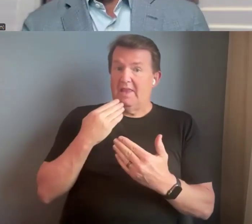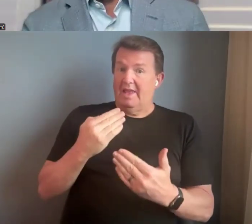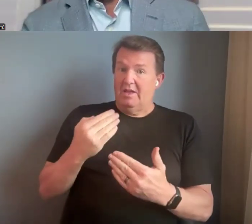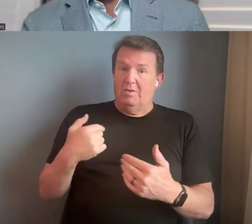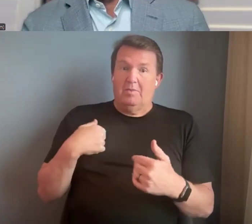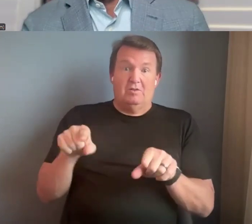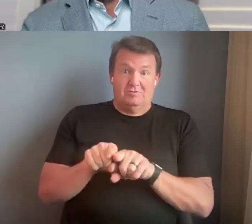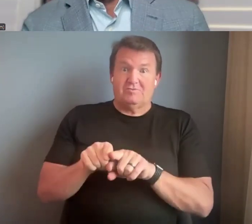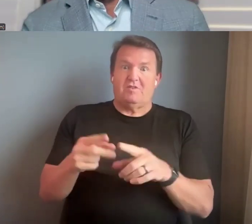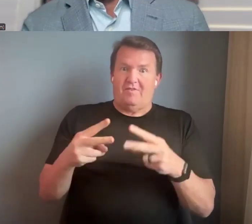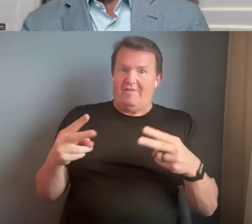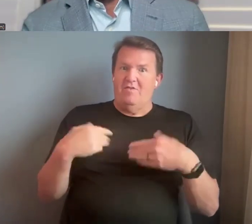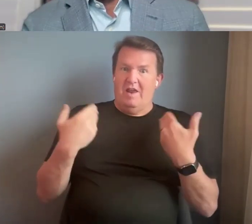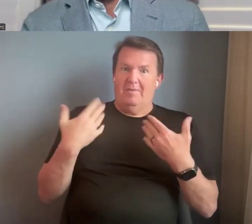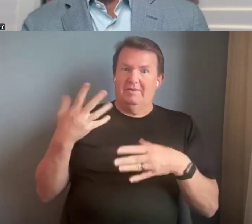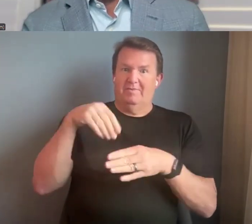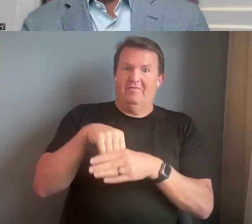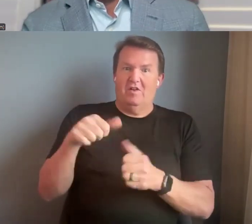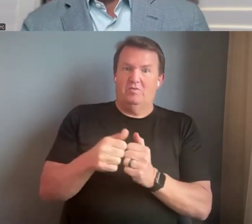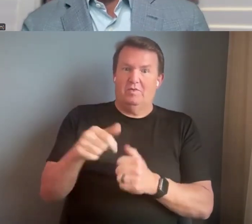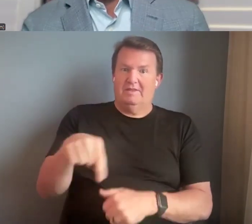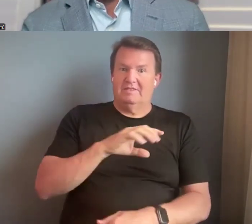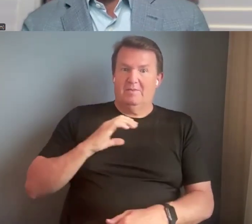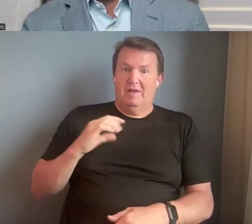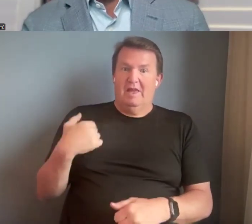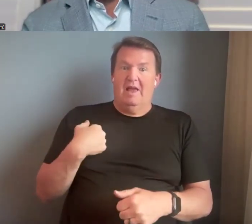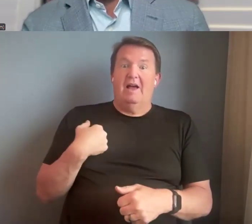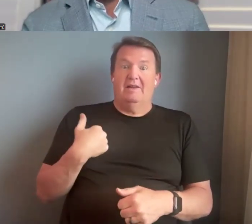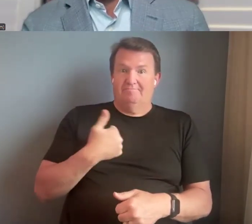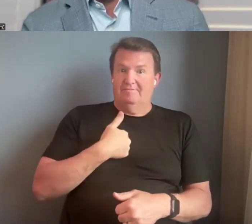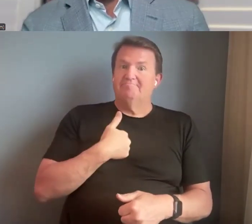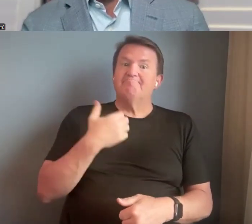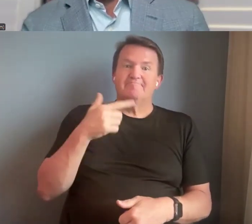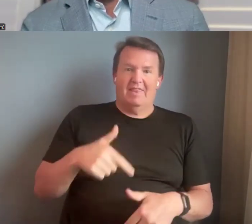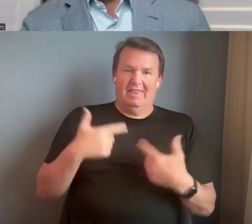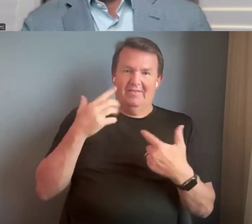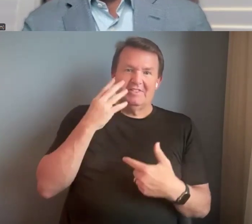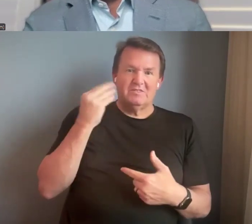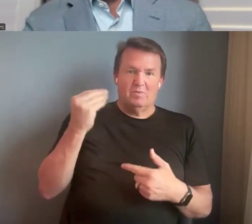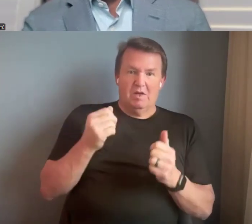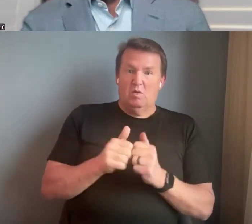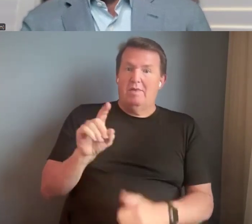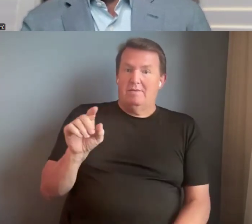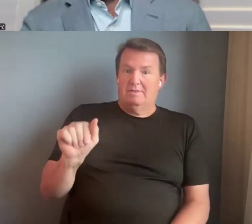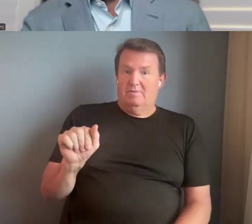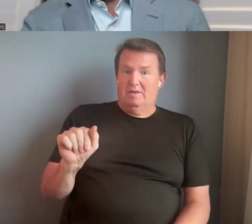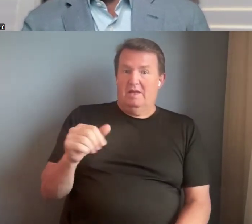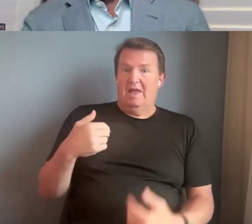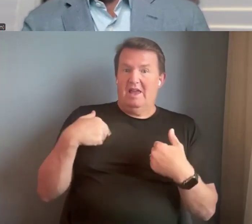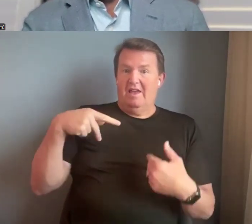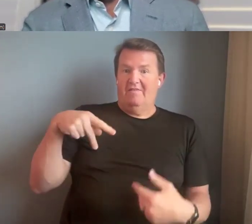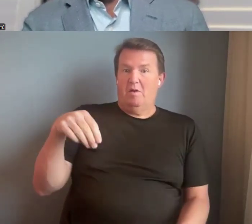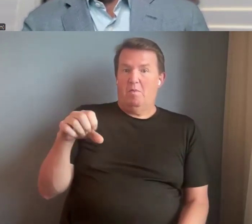very happy to be part of this committee. I do come from a lived experience of a person with a disability. I have